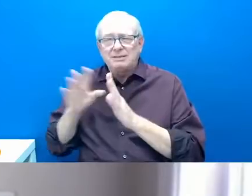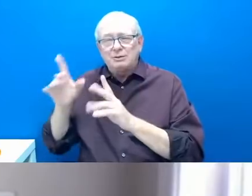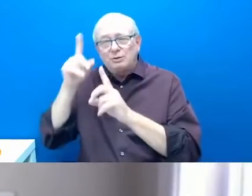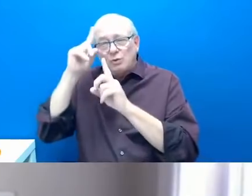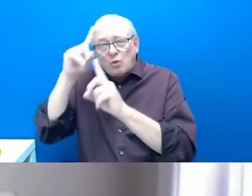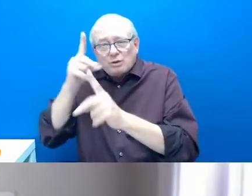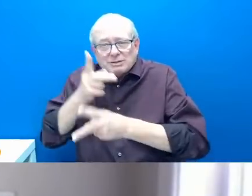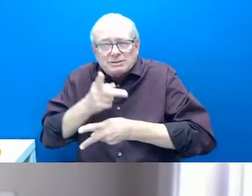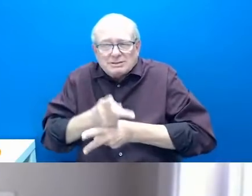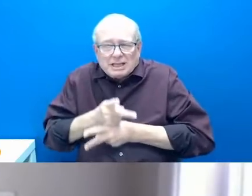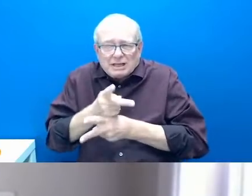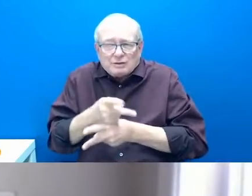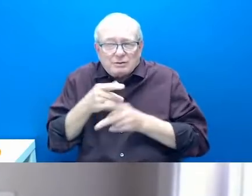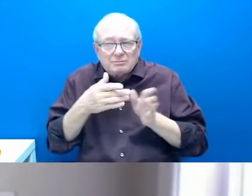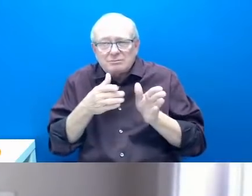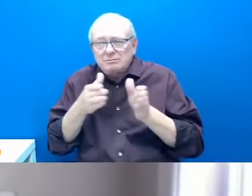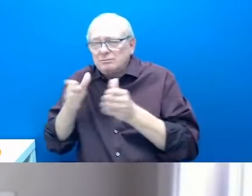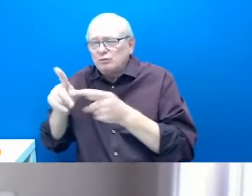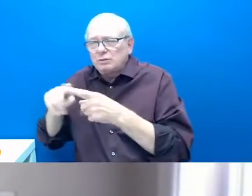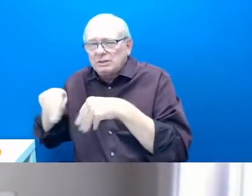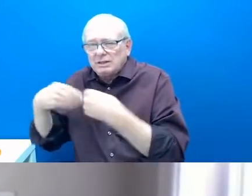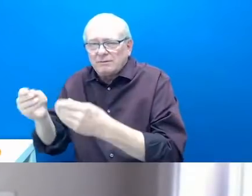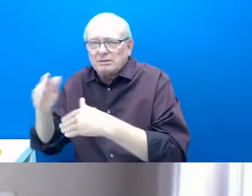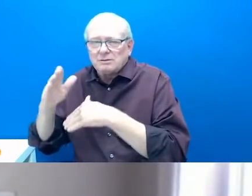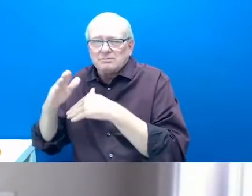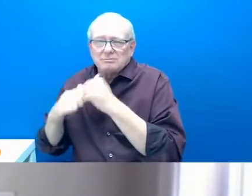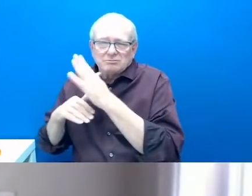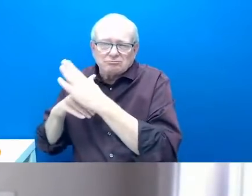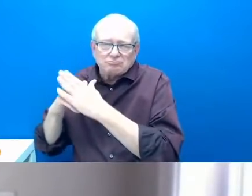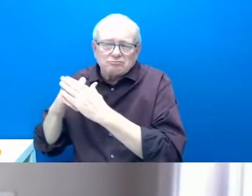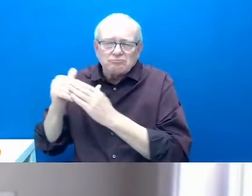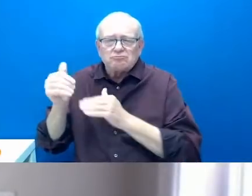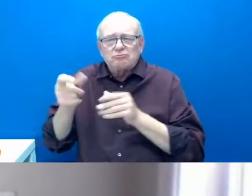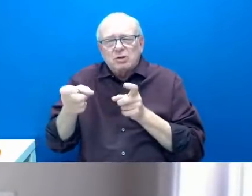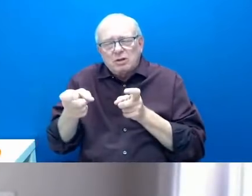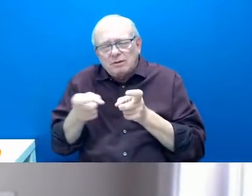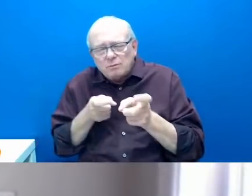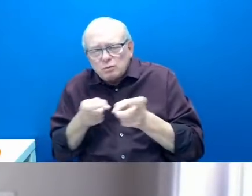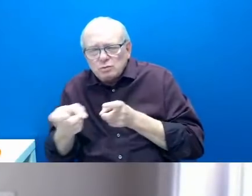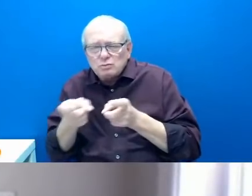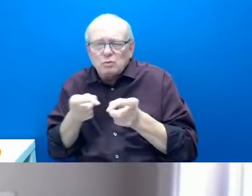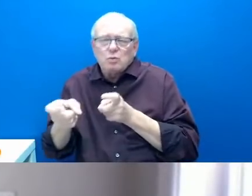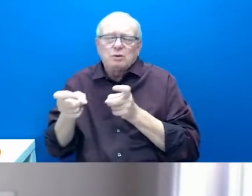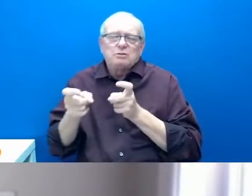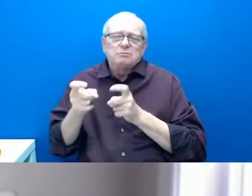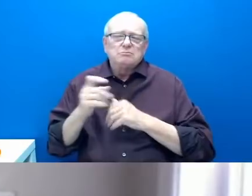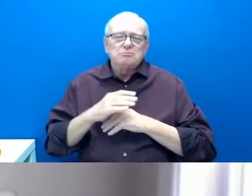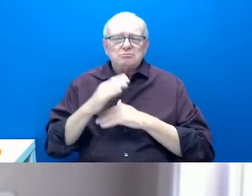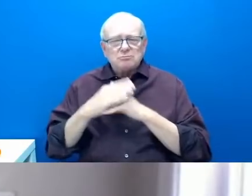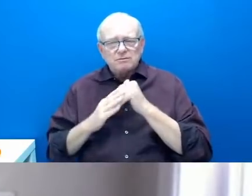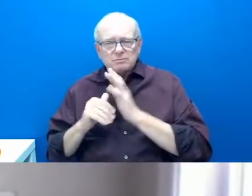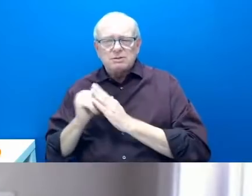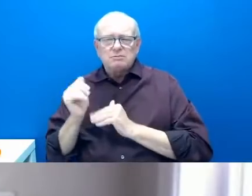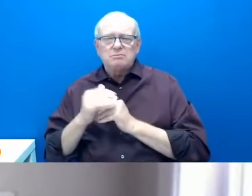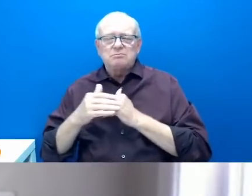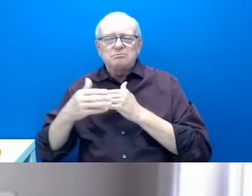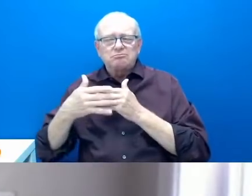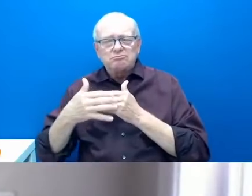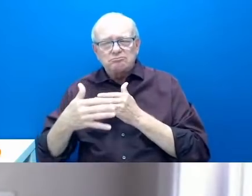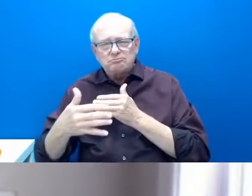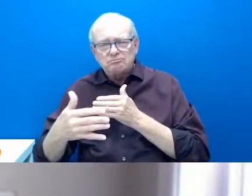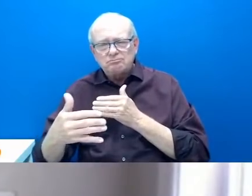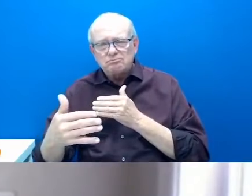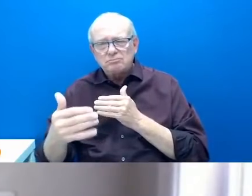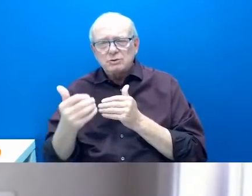are shifted to keep them comfortable, to control their symptoms, and ultimately to